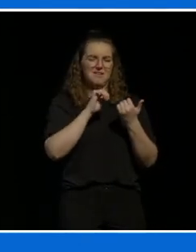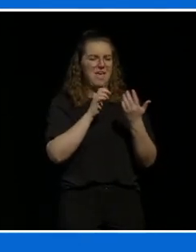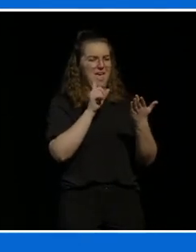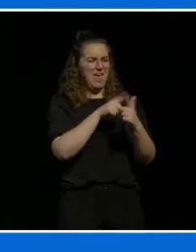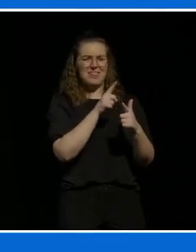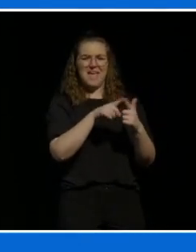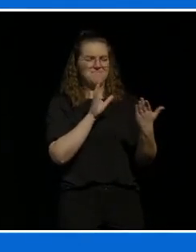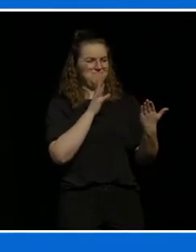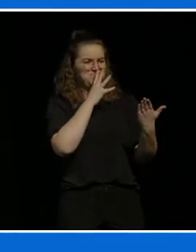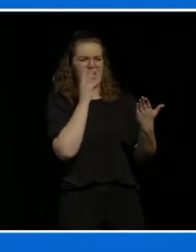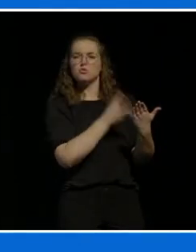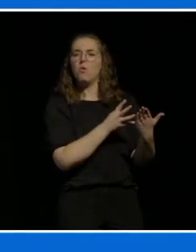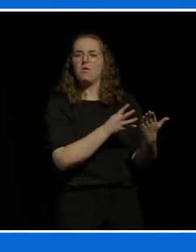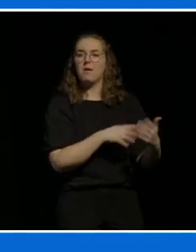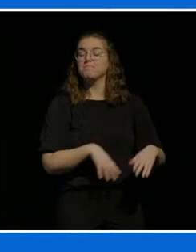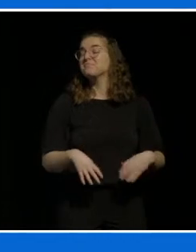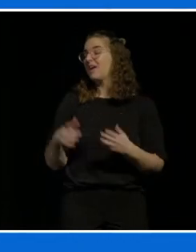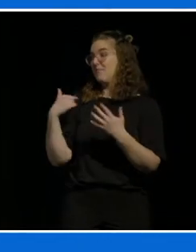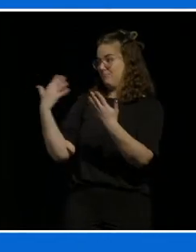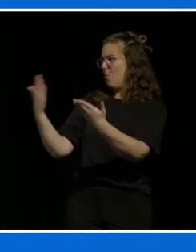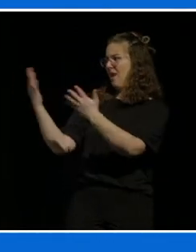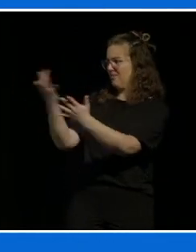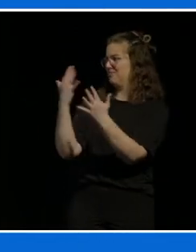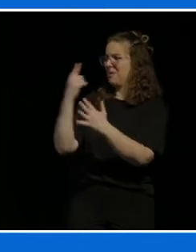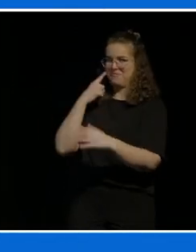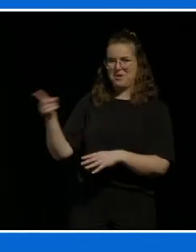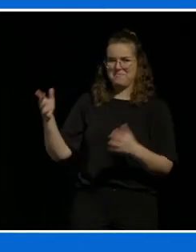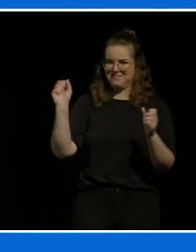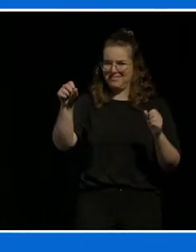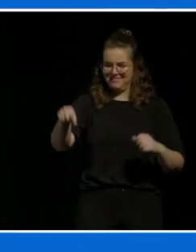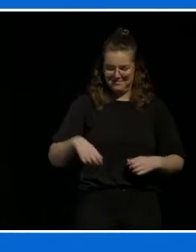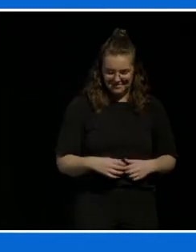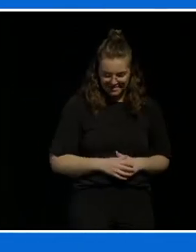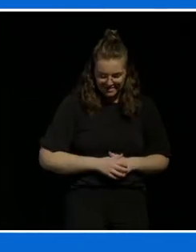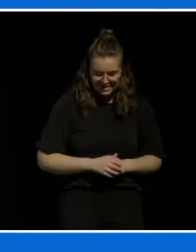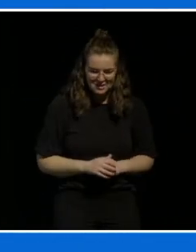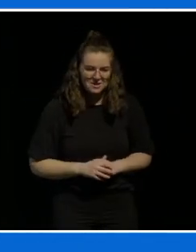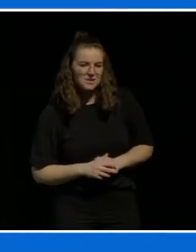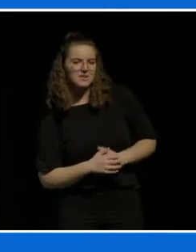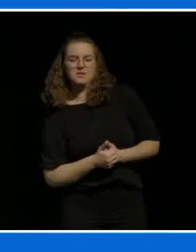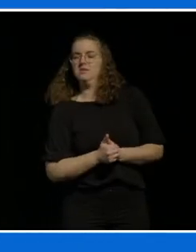to add, and give him a round of applause, but yes.